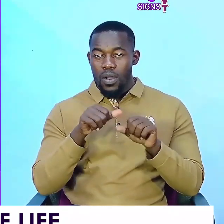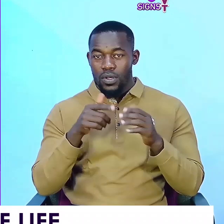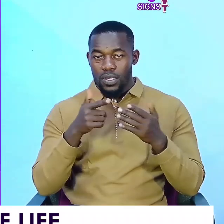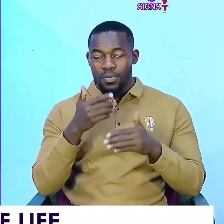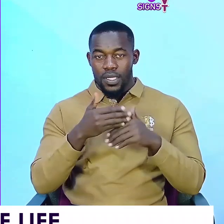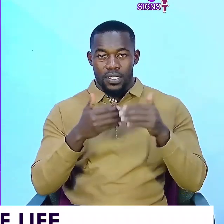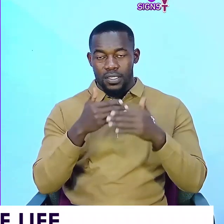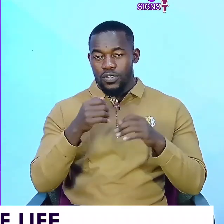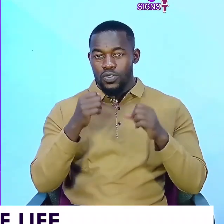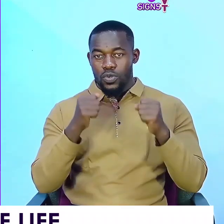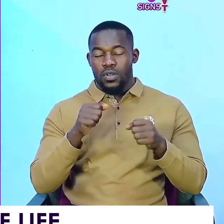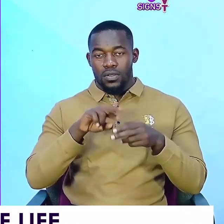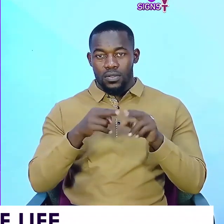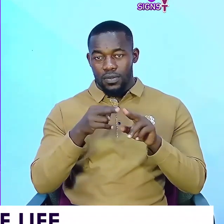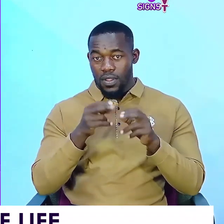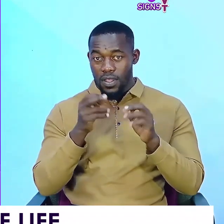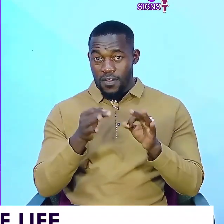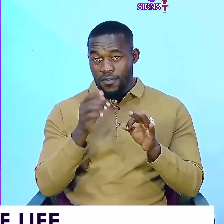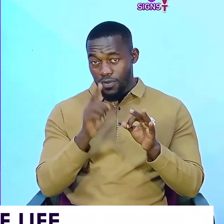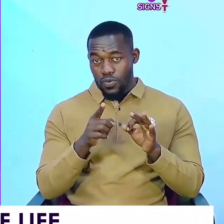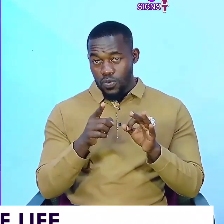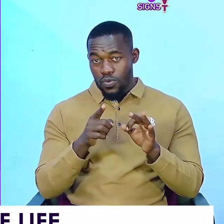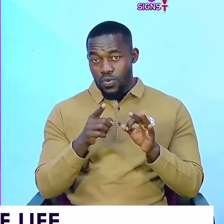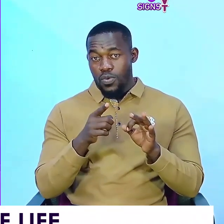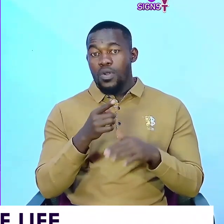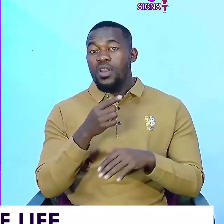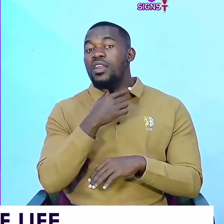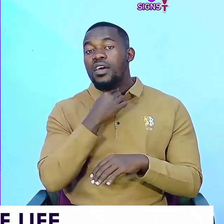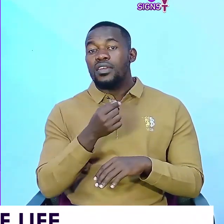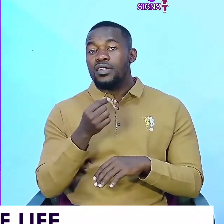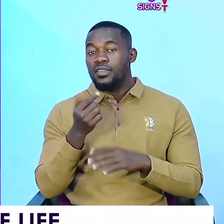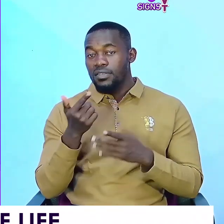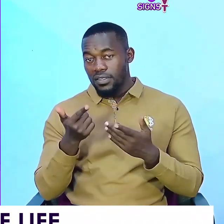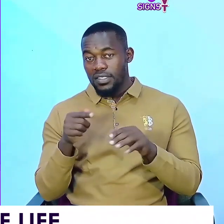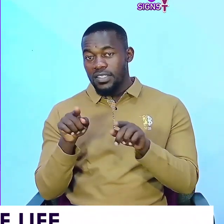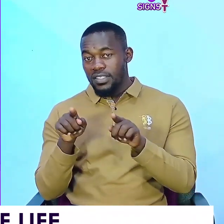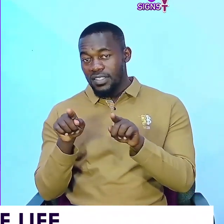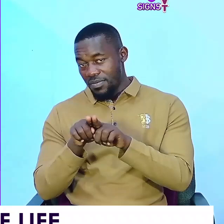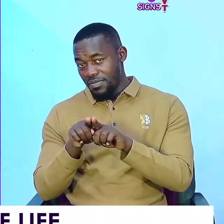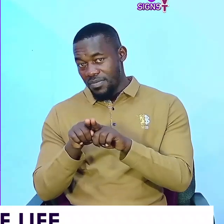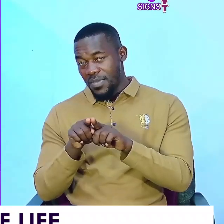building sustainable relationships. If you like, say like Raila Amolo Odinga,